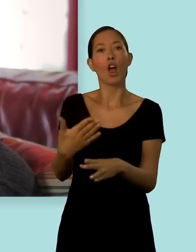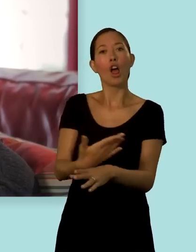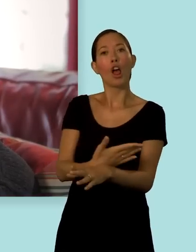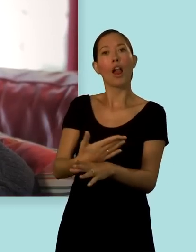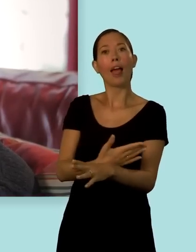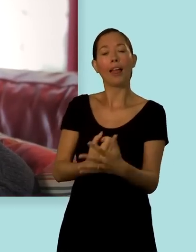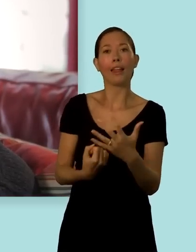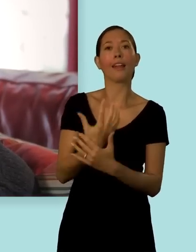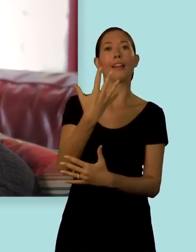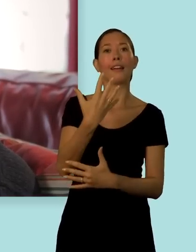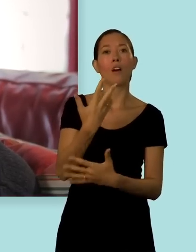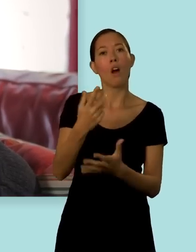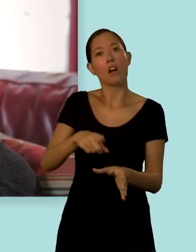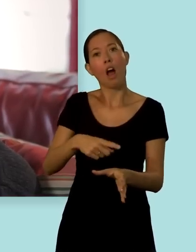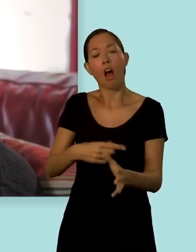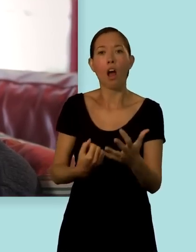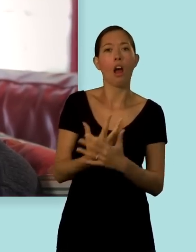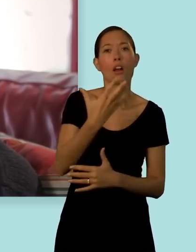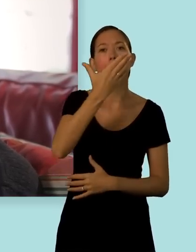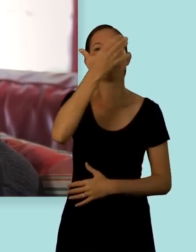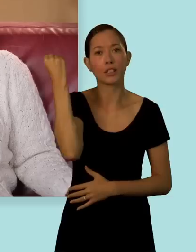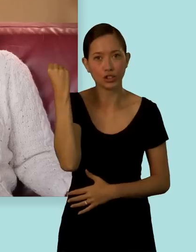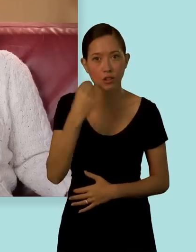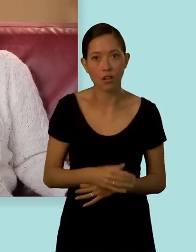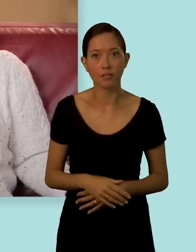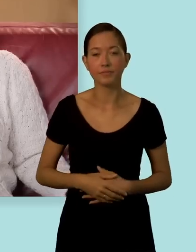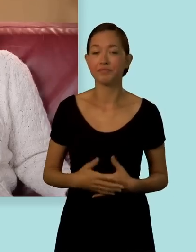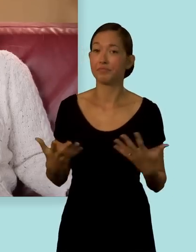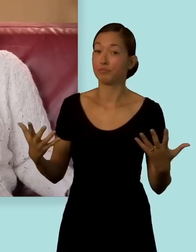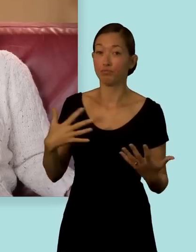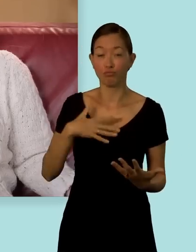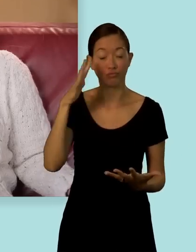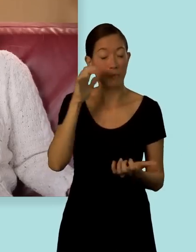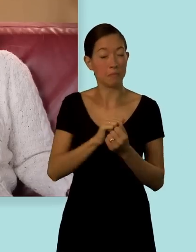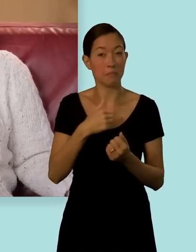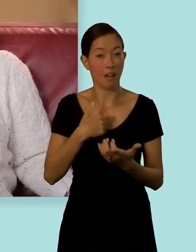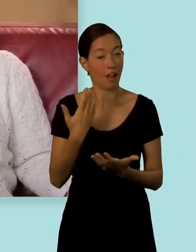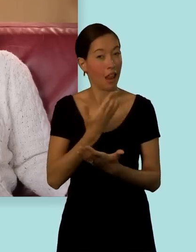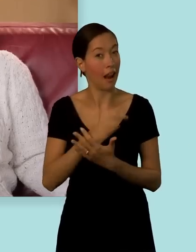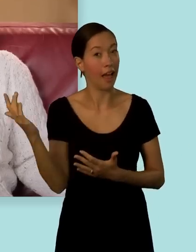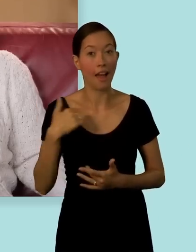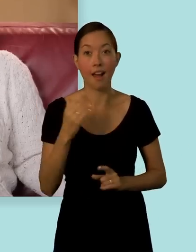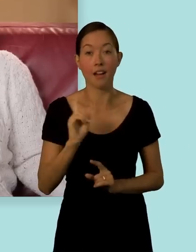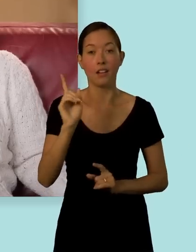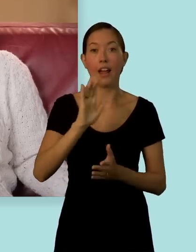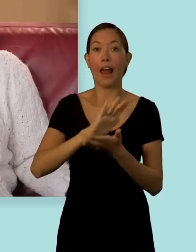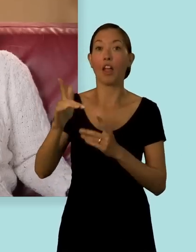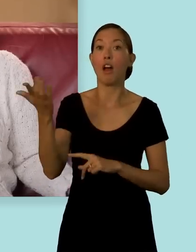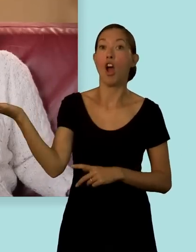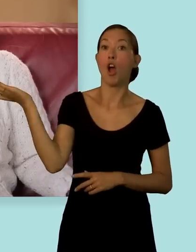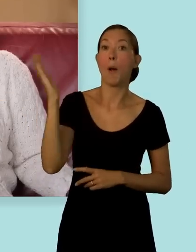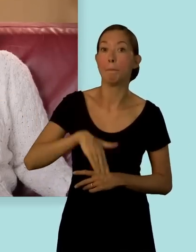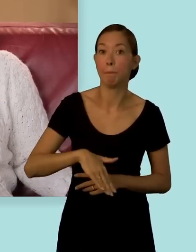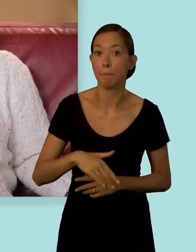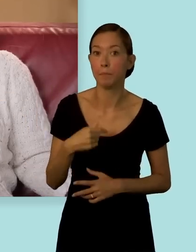quite distinctly because Hilary came home and I could see in her face there was something